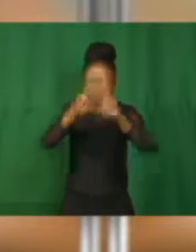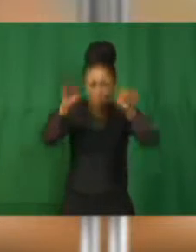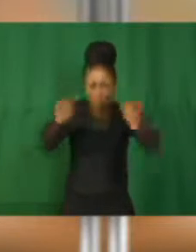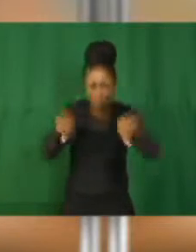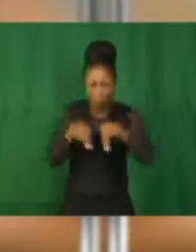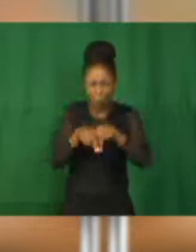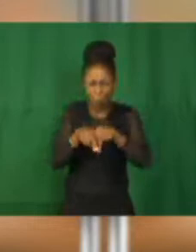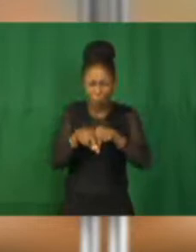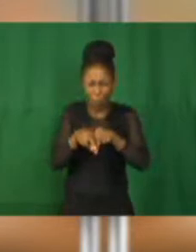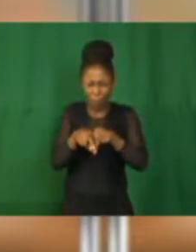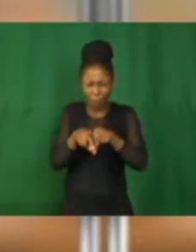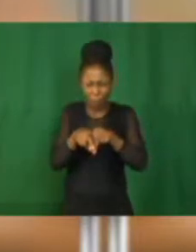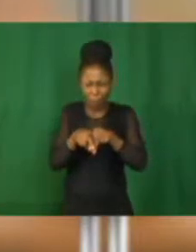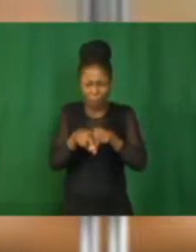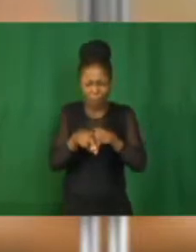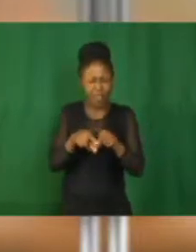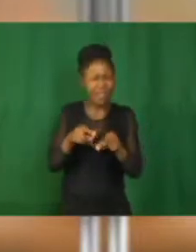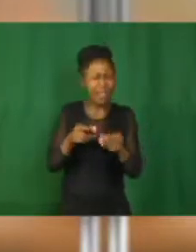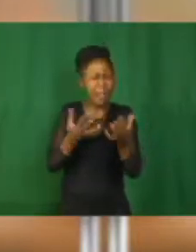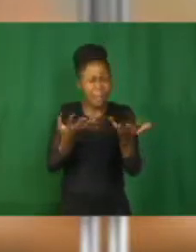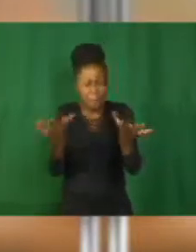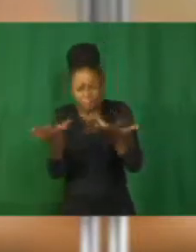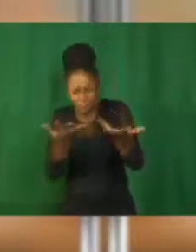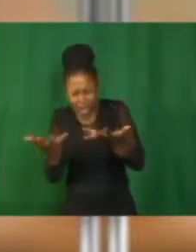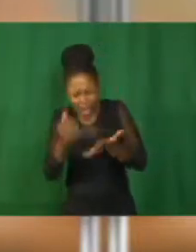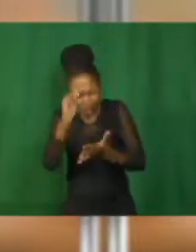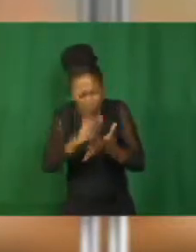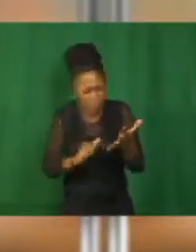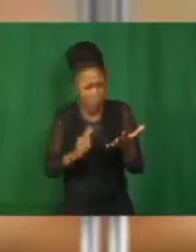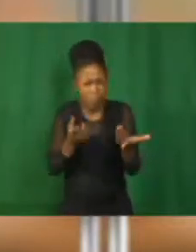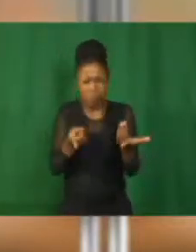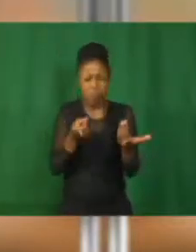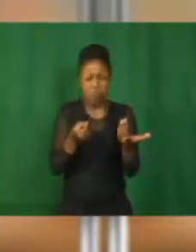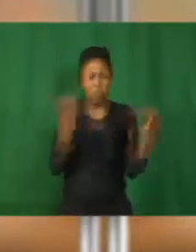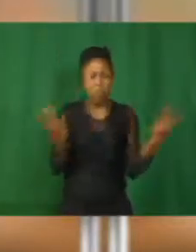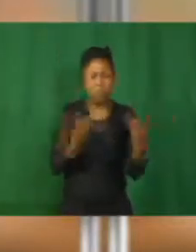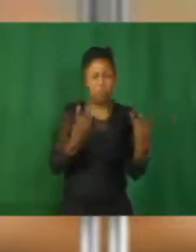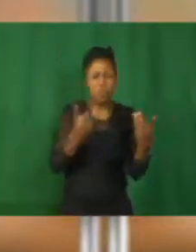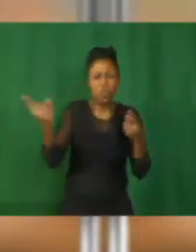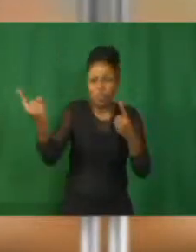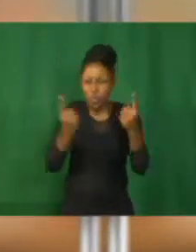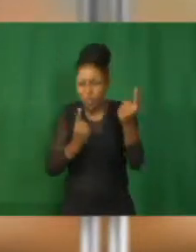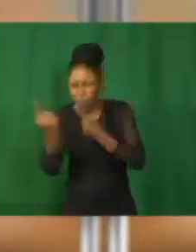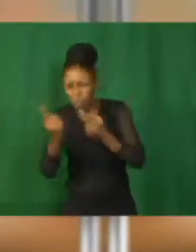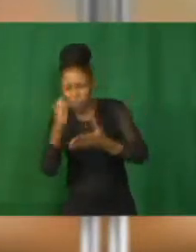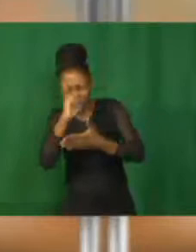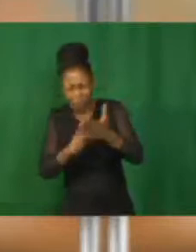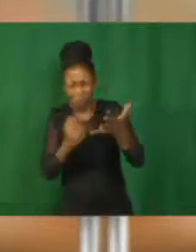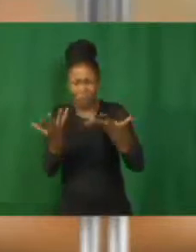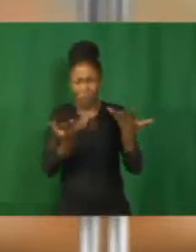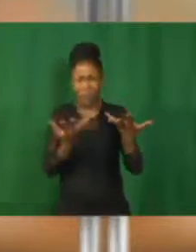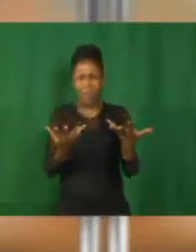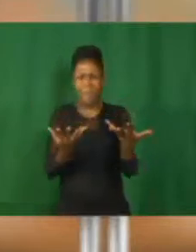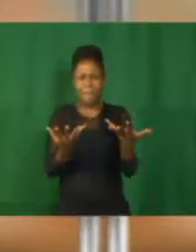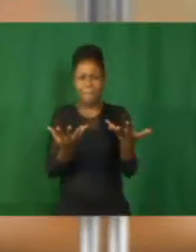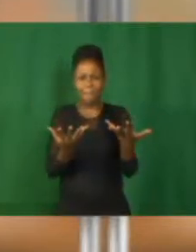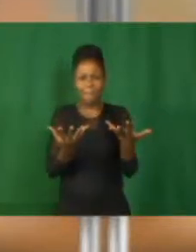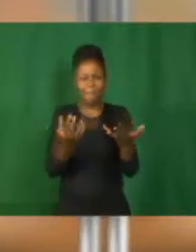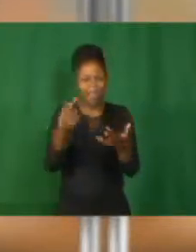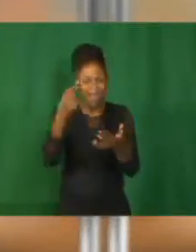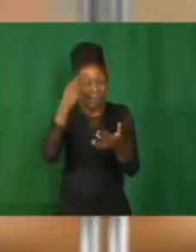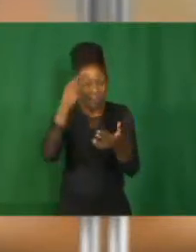now? Remember, on the Ascension Day, Jesus told his